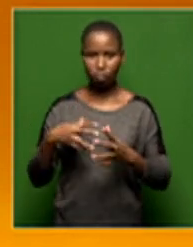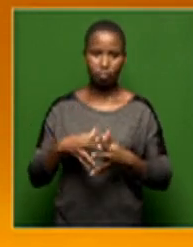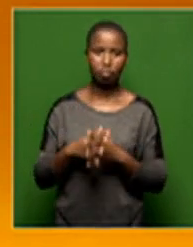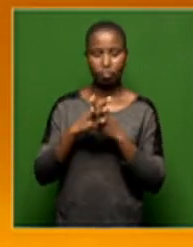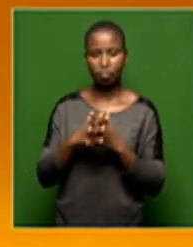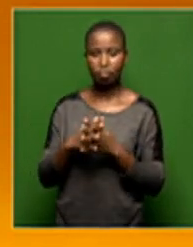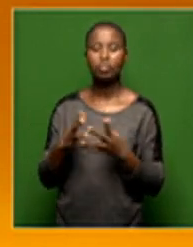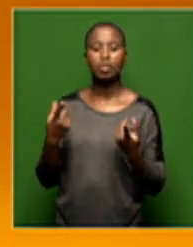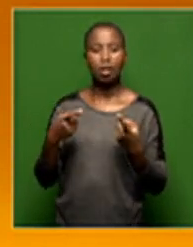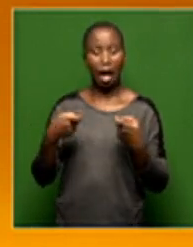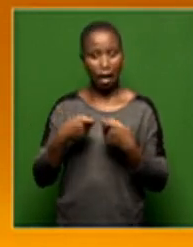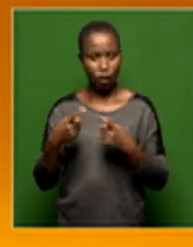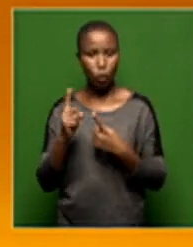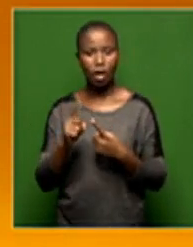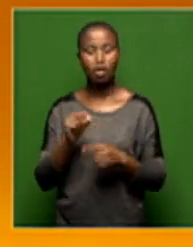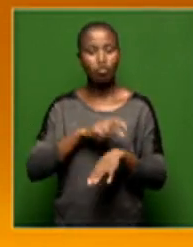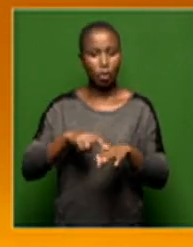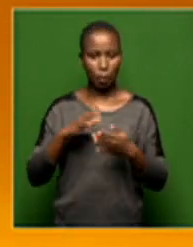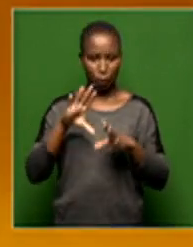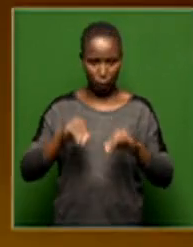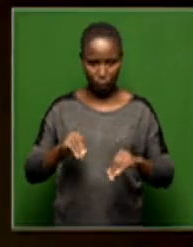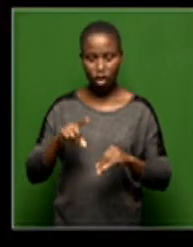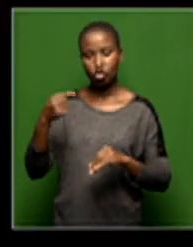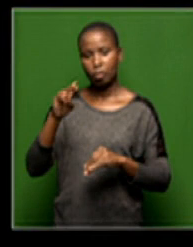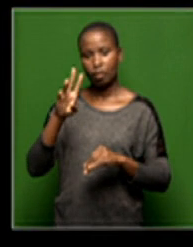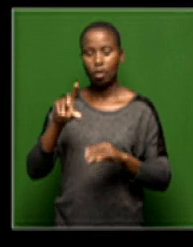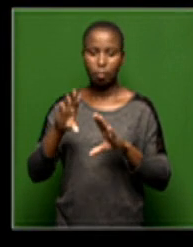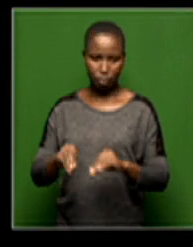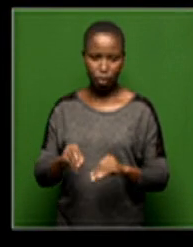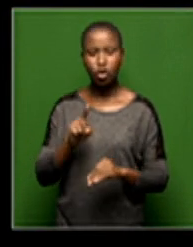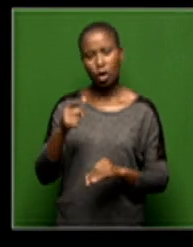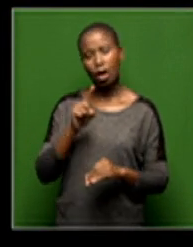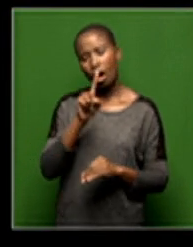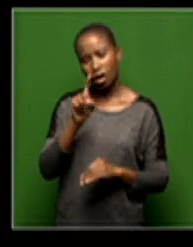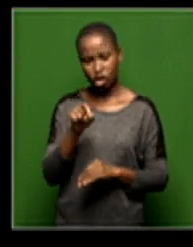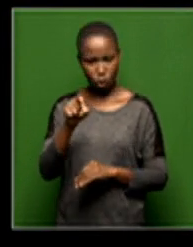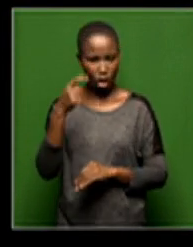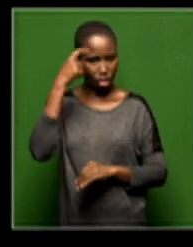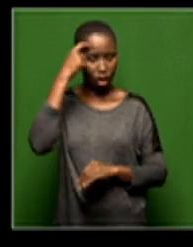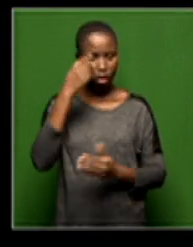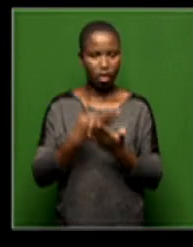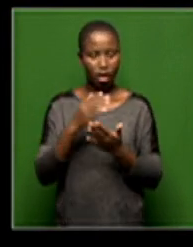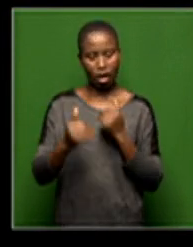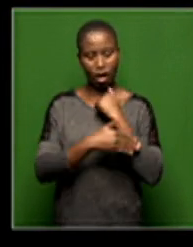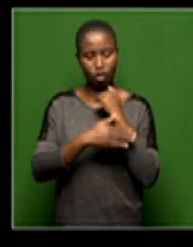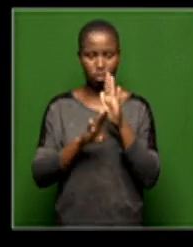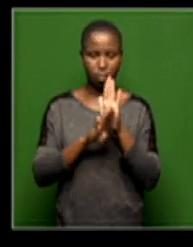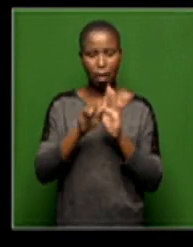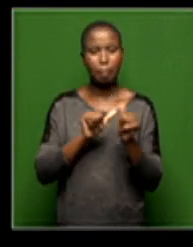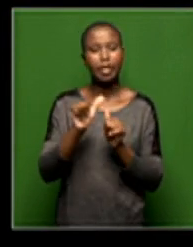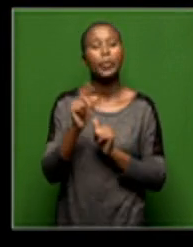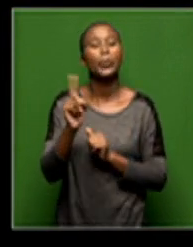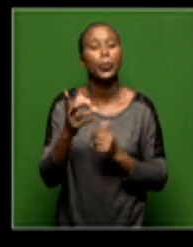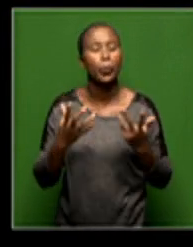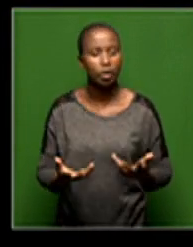Racism and Gender-based violence and other intolerances. We asked you what you thought we could do better as a country. Reconciliation efforts, what